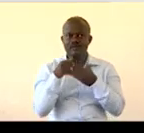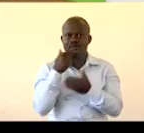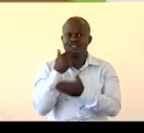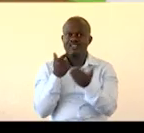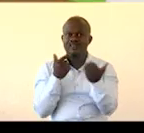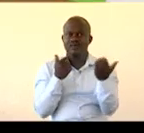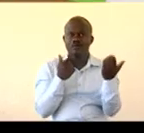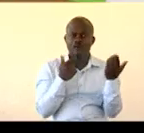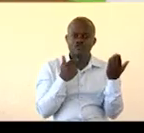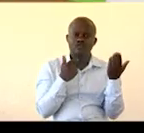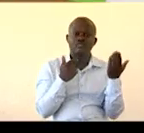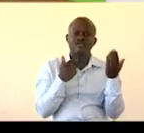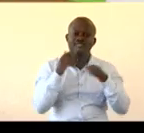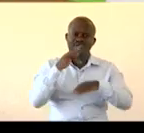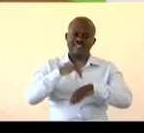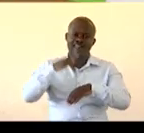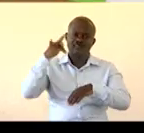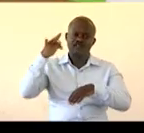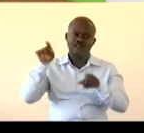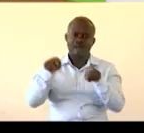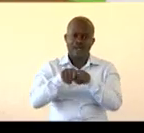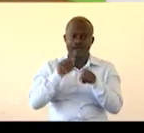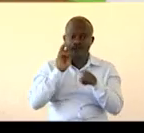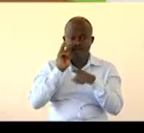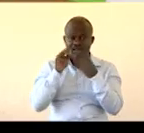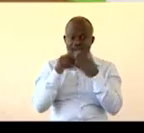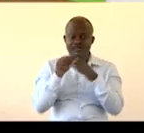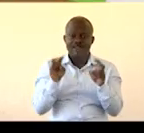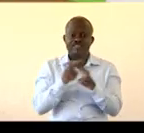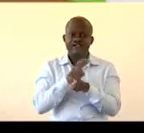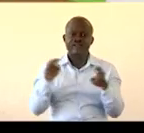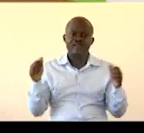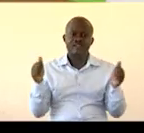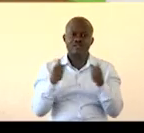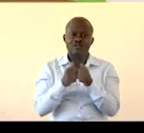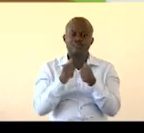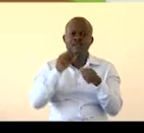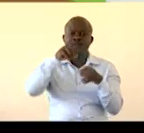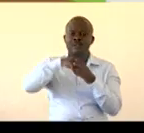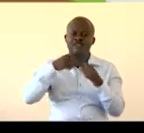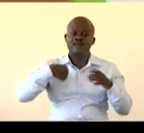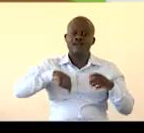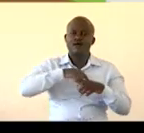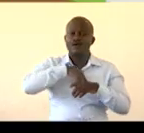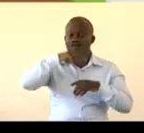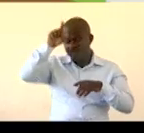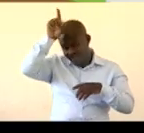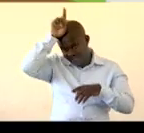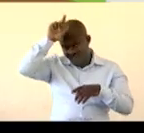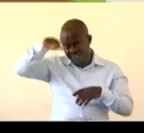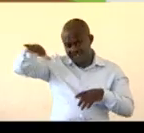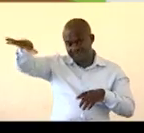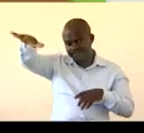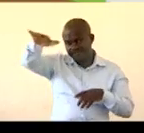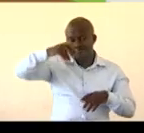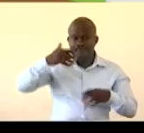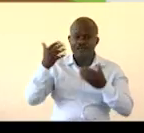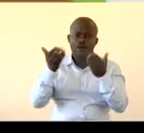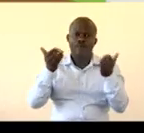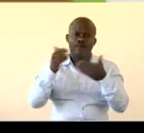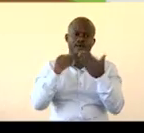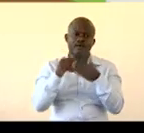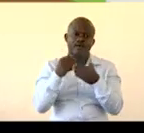towards touch. Like you see, this is very common in our villages where